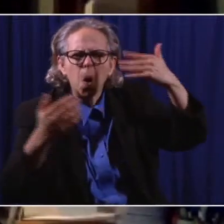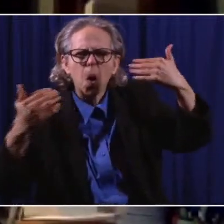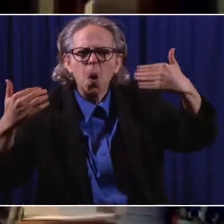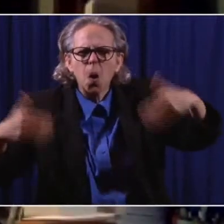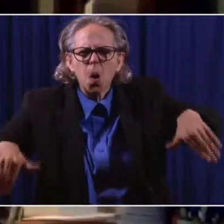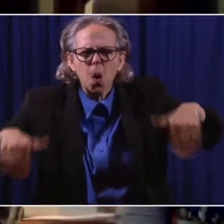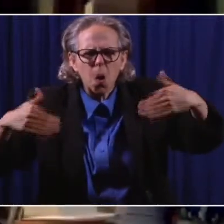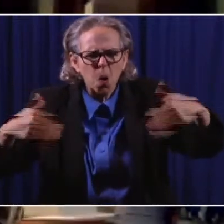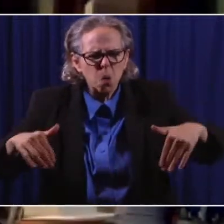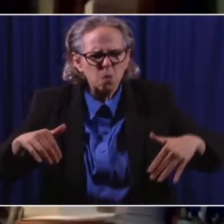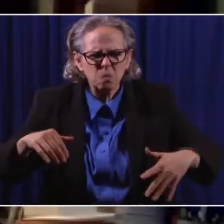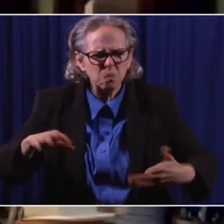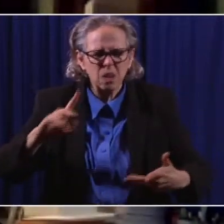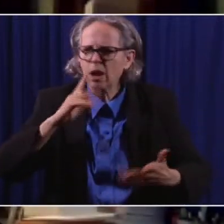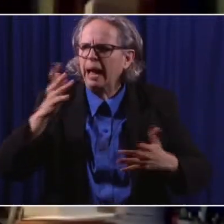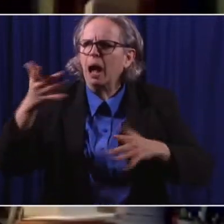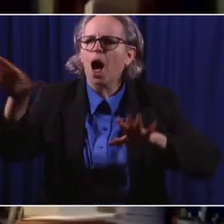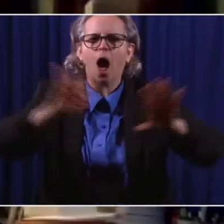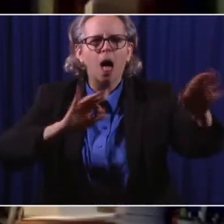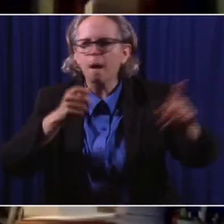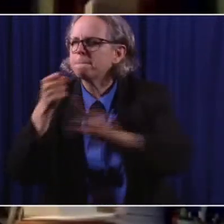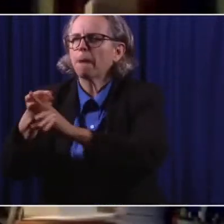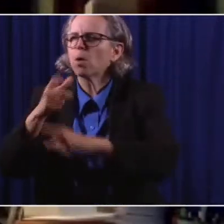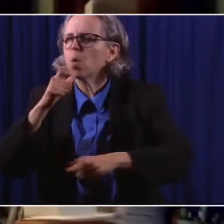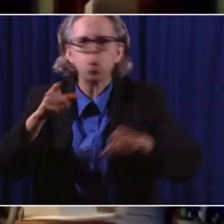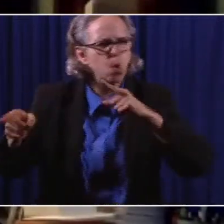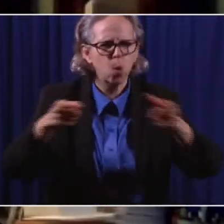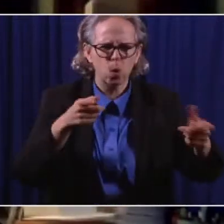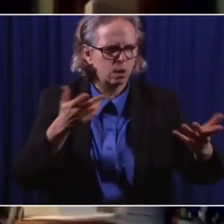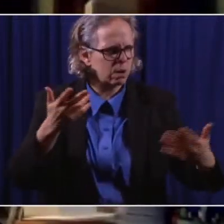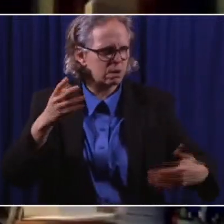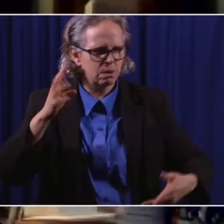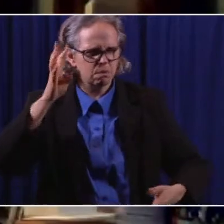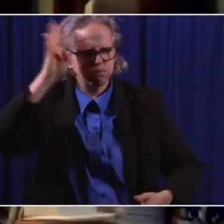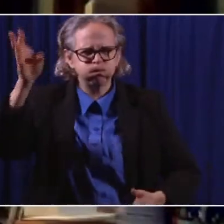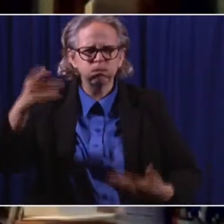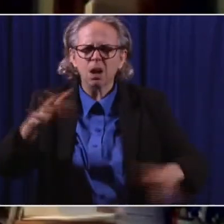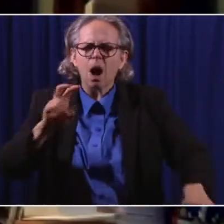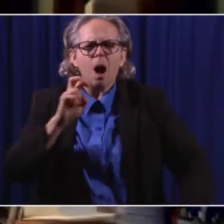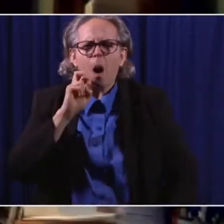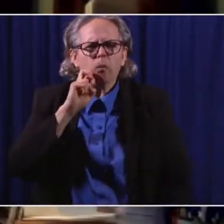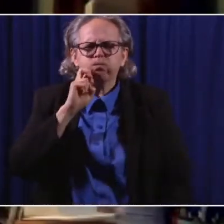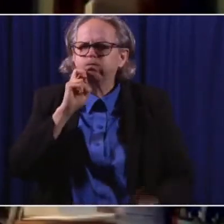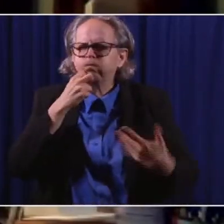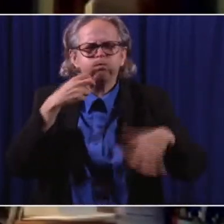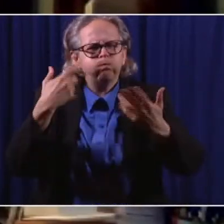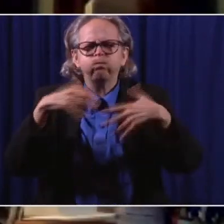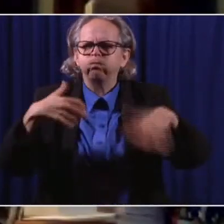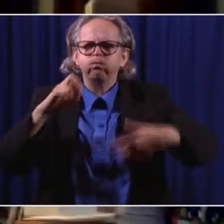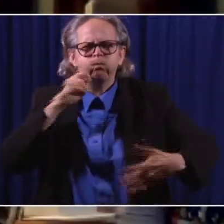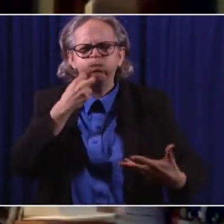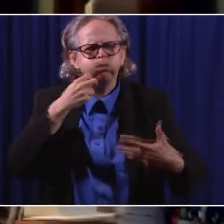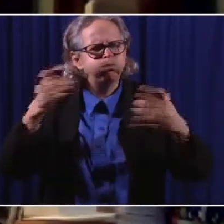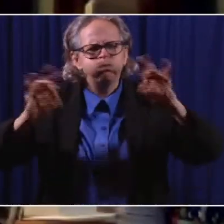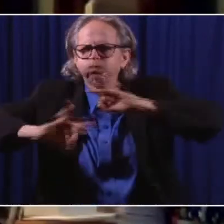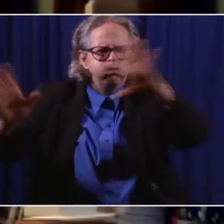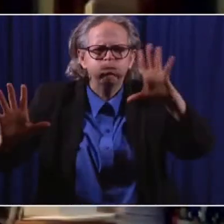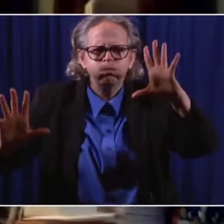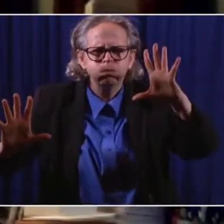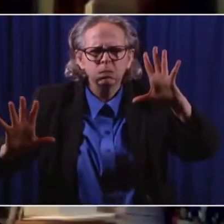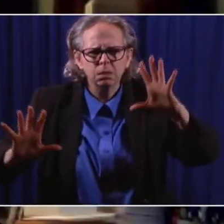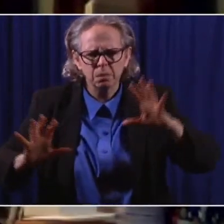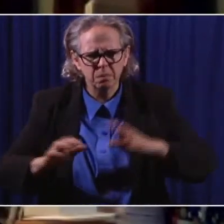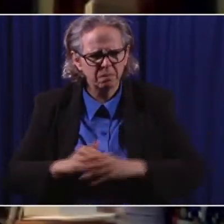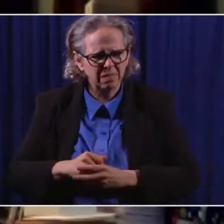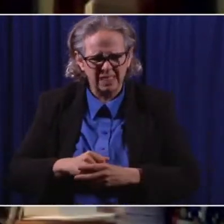you'll ever see. And every day my doctors would come in and tell me, well, things are looking a little bit better or a little bit worse,